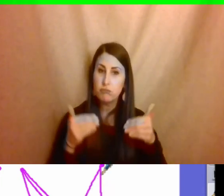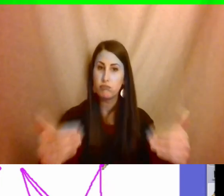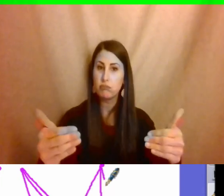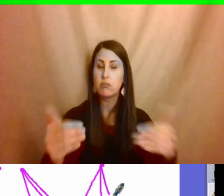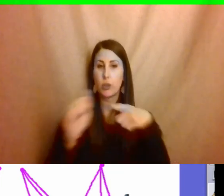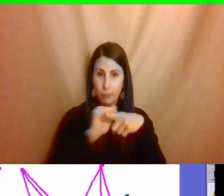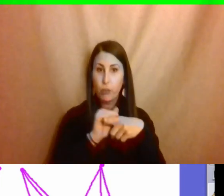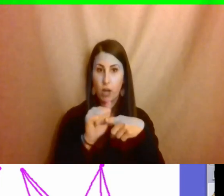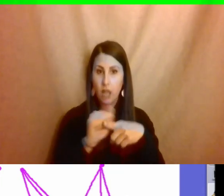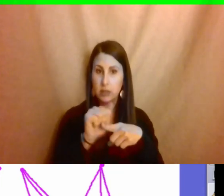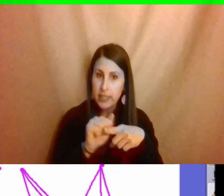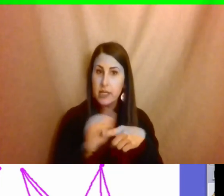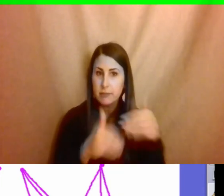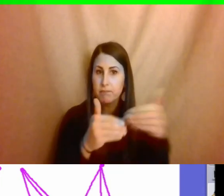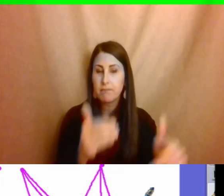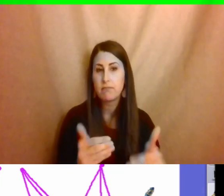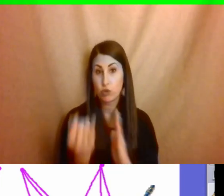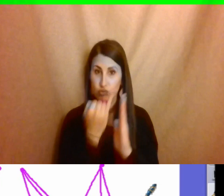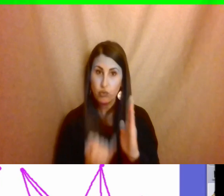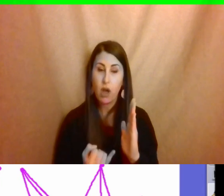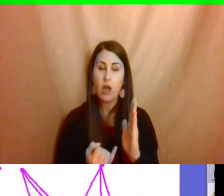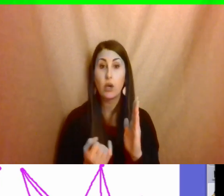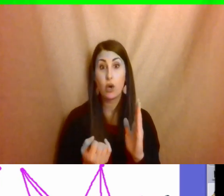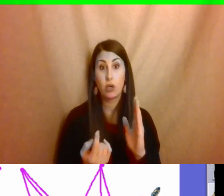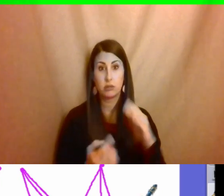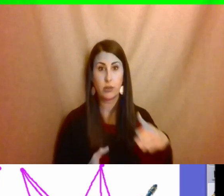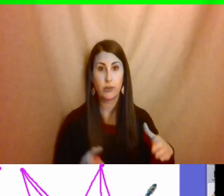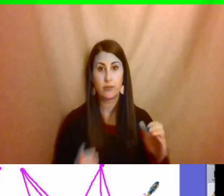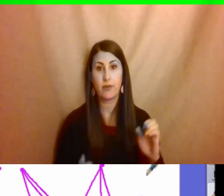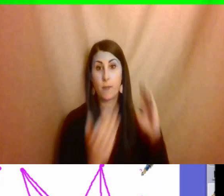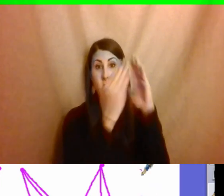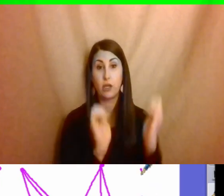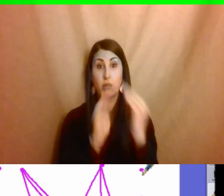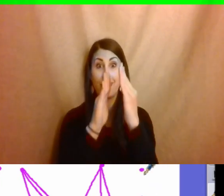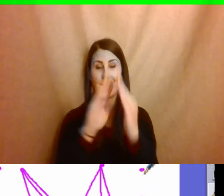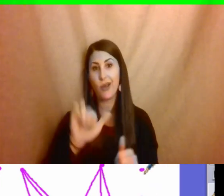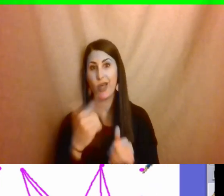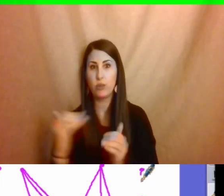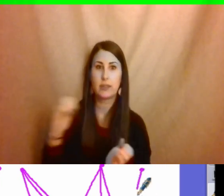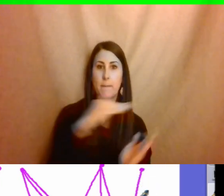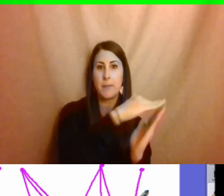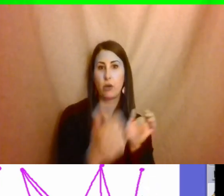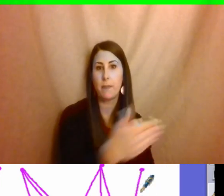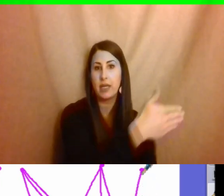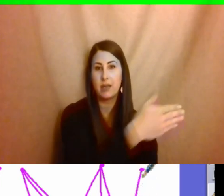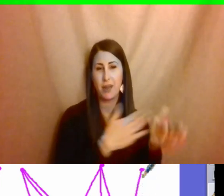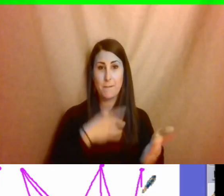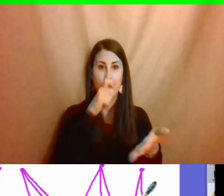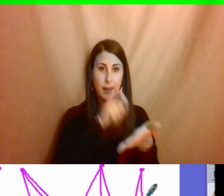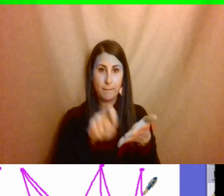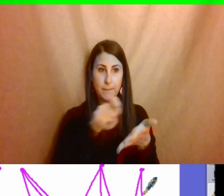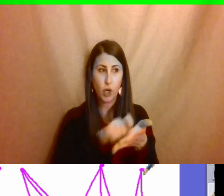up, and then some where it's on the side. My marker on this Promethean board needs to be calibrated because it's